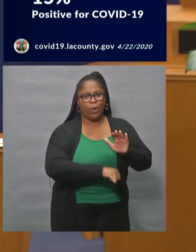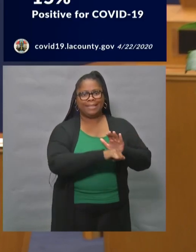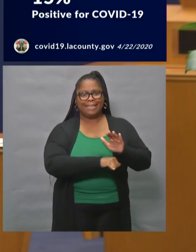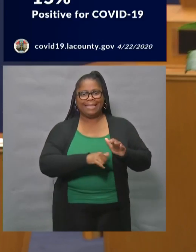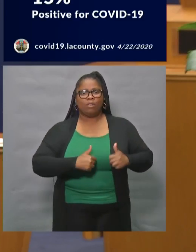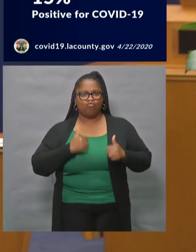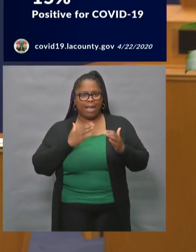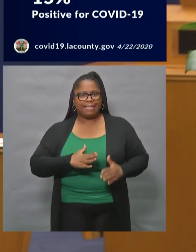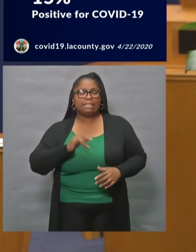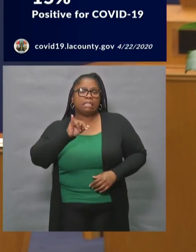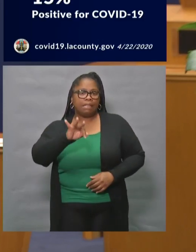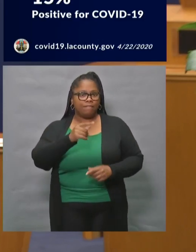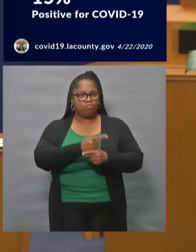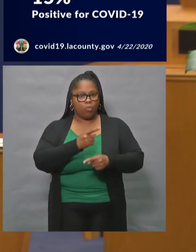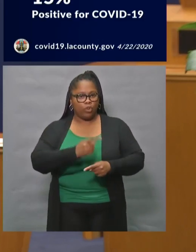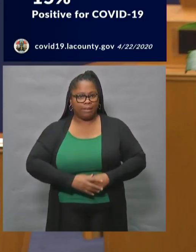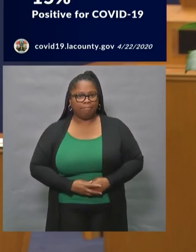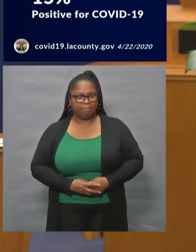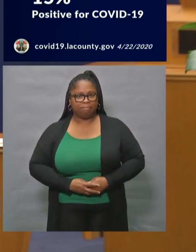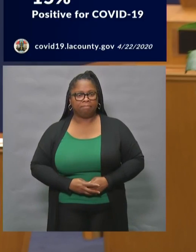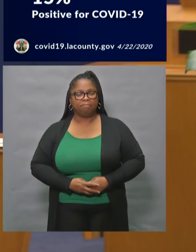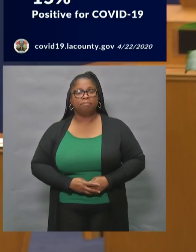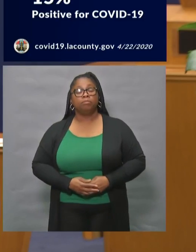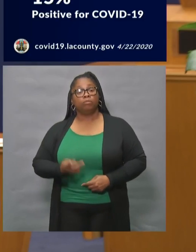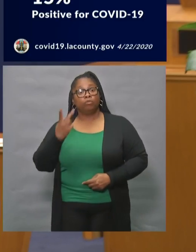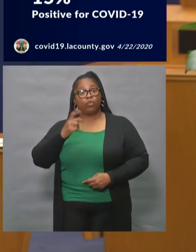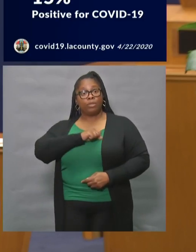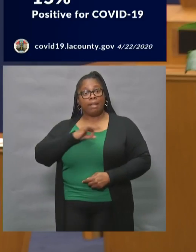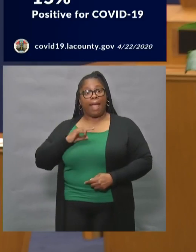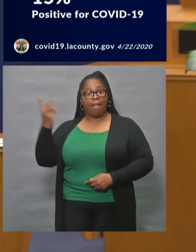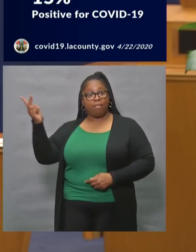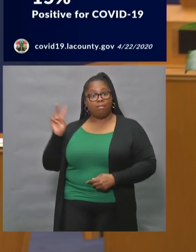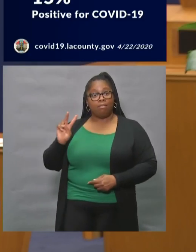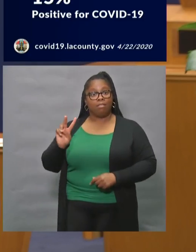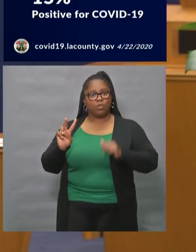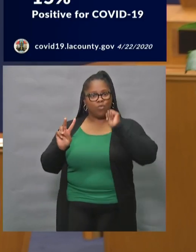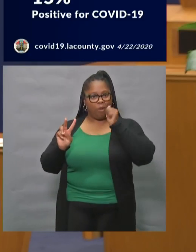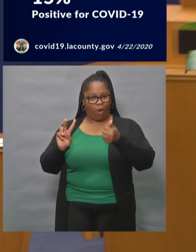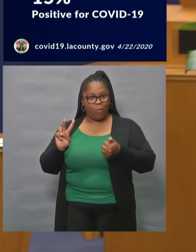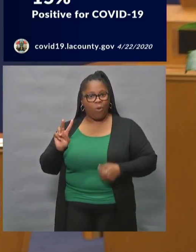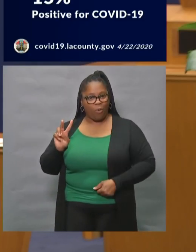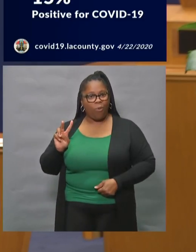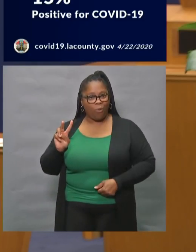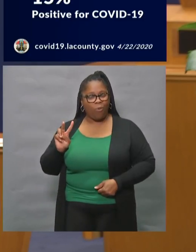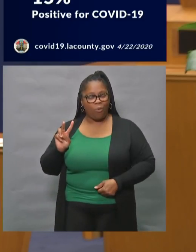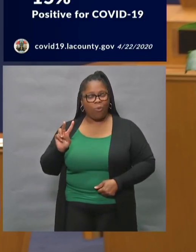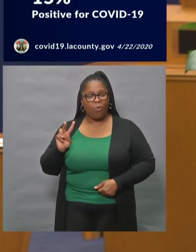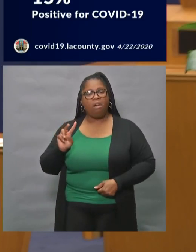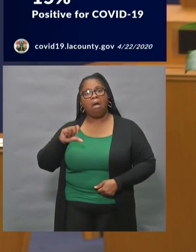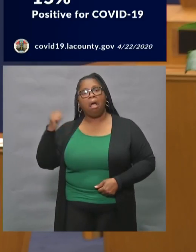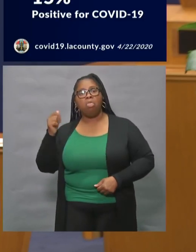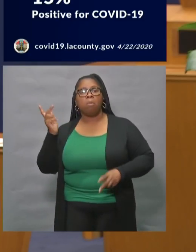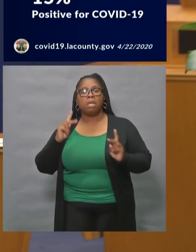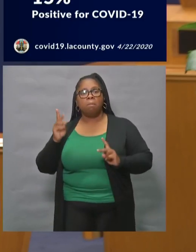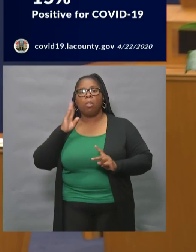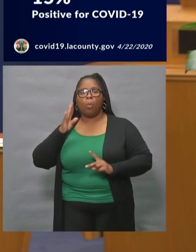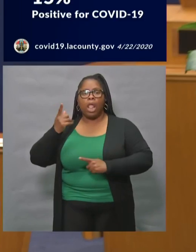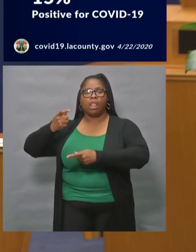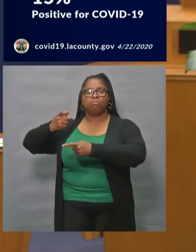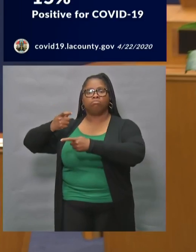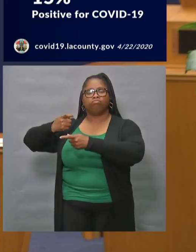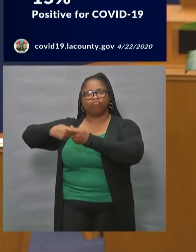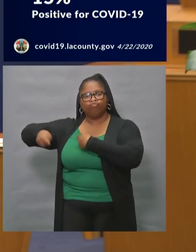appropriate. 2 will be reporting to us starting tomorrow, and the others will be coming to stay